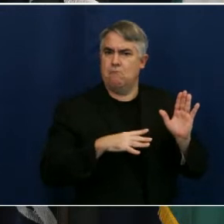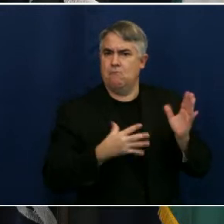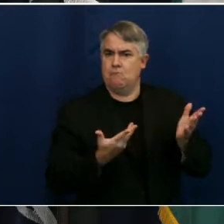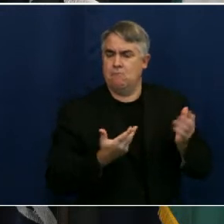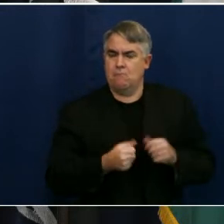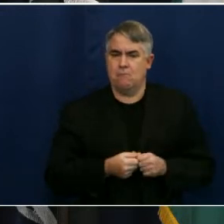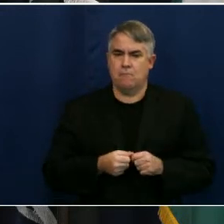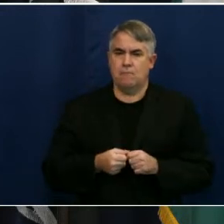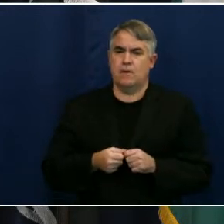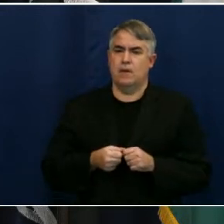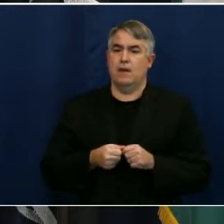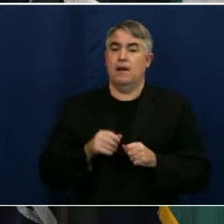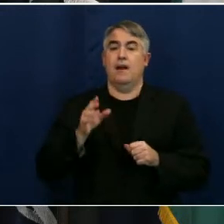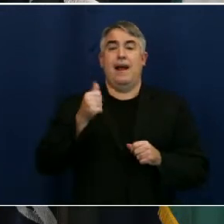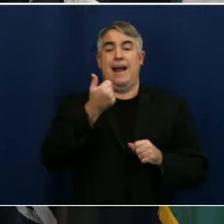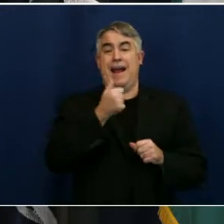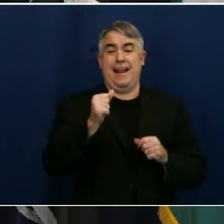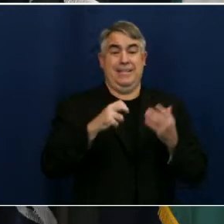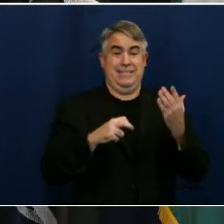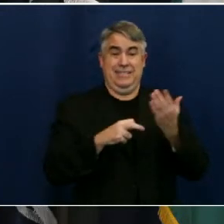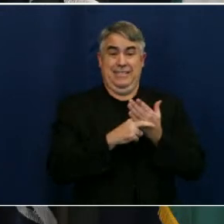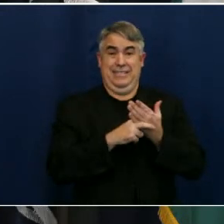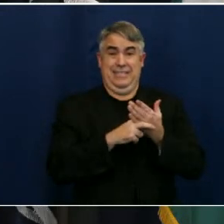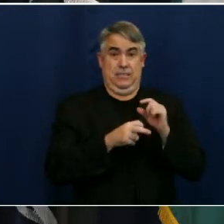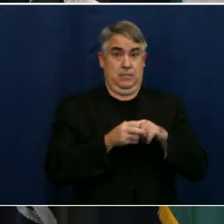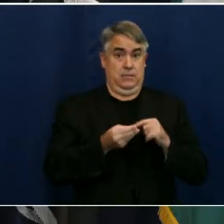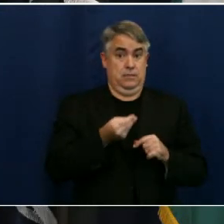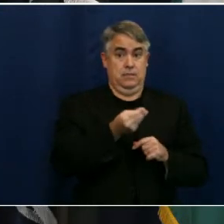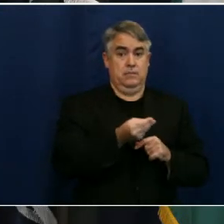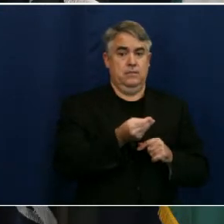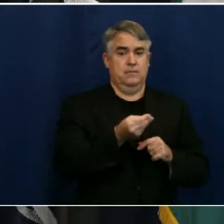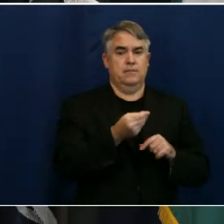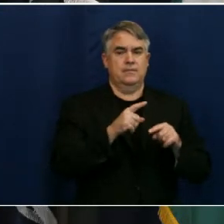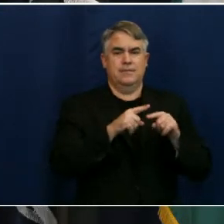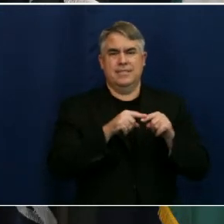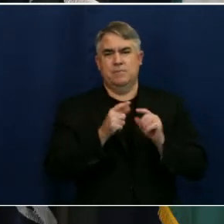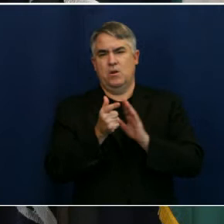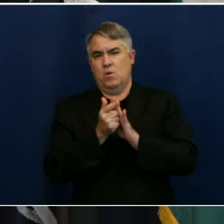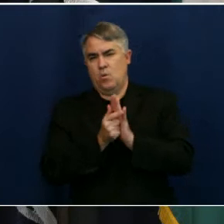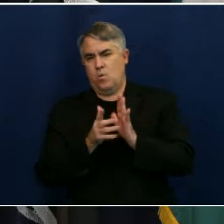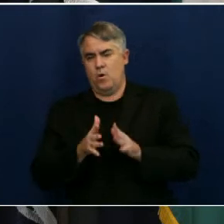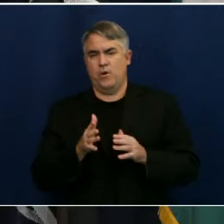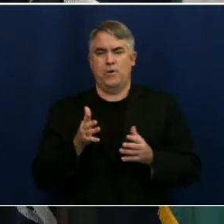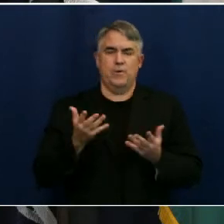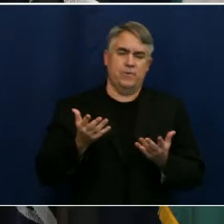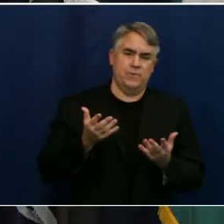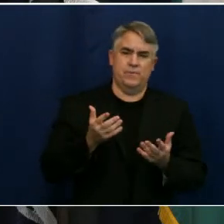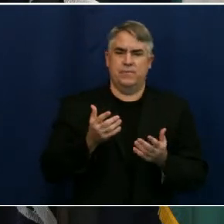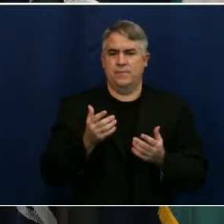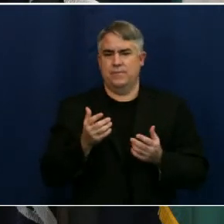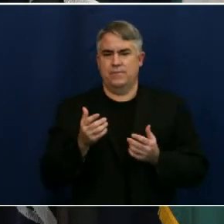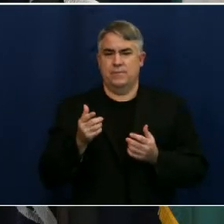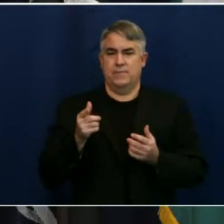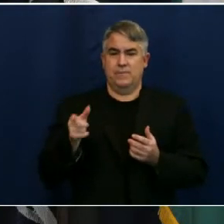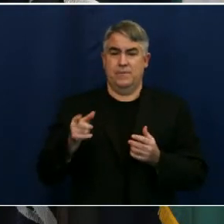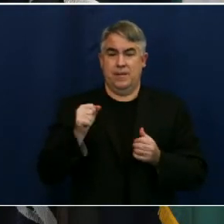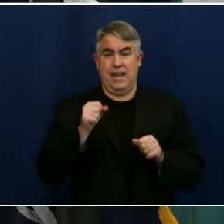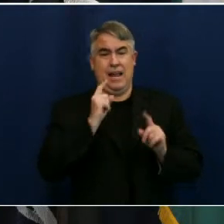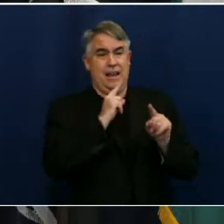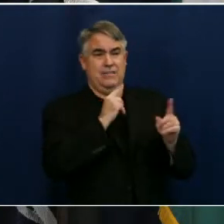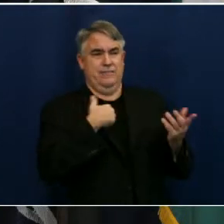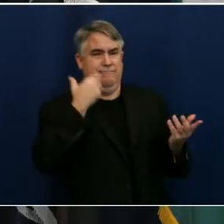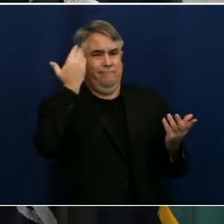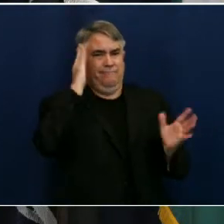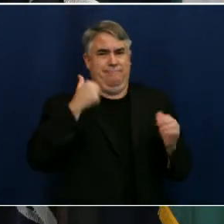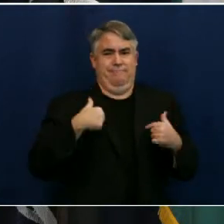that were written, again, would be at the discretion of the district attorney or city attorney. And we'd have to refer you to them, although I don't know of a significant number of citations